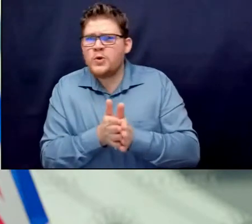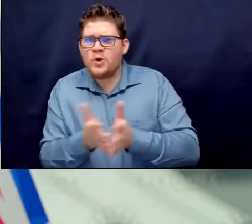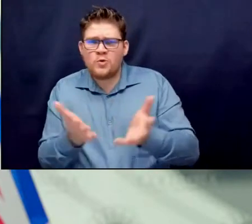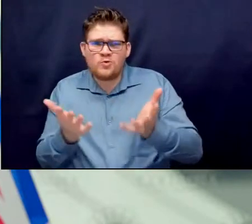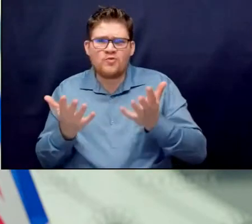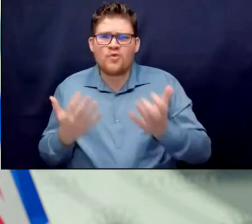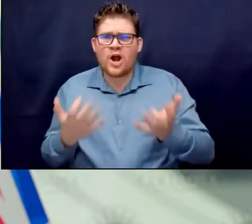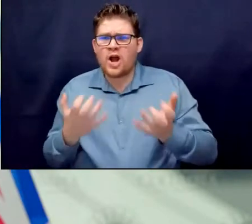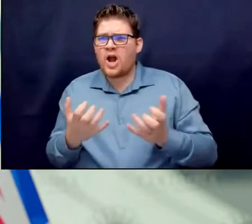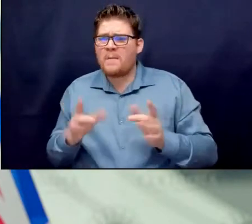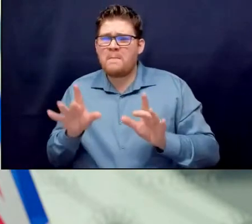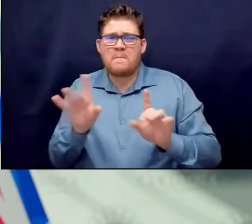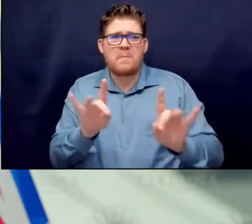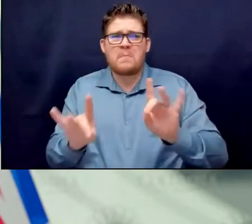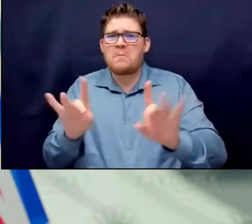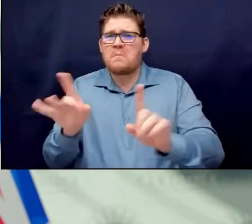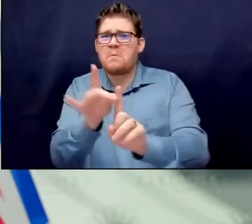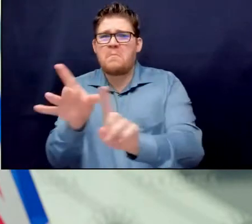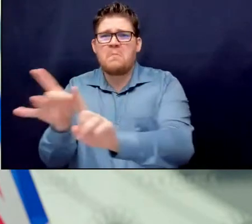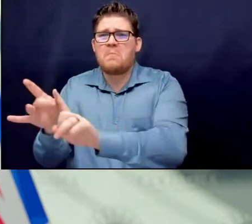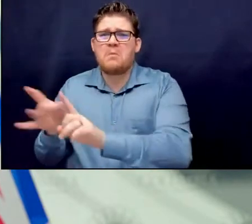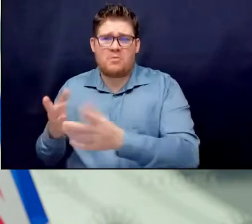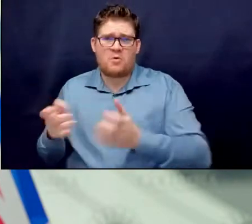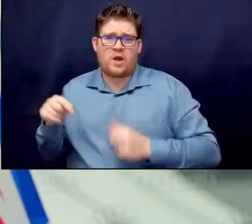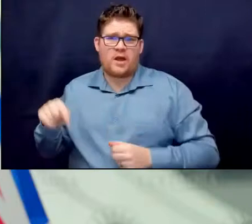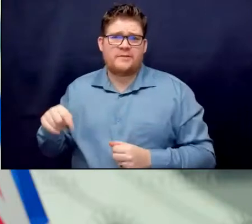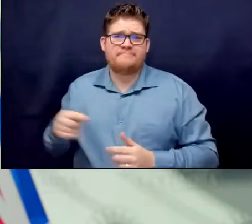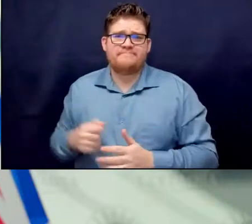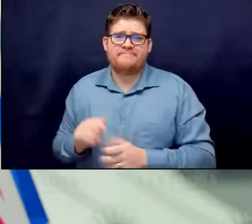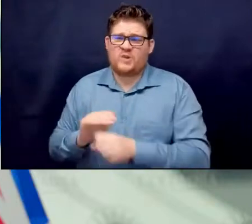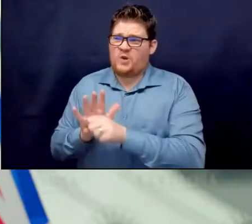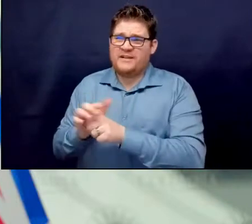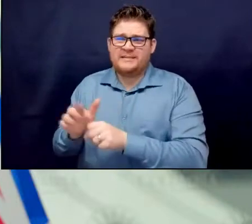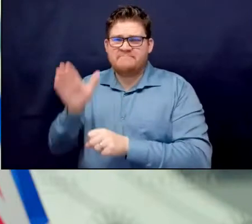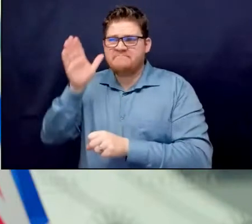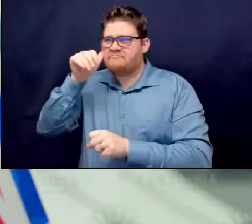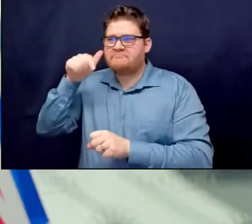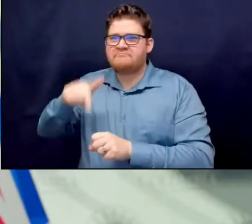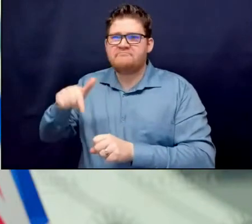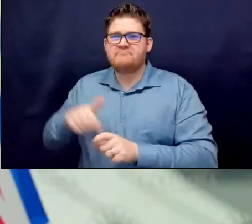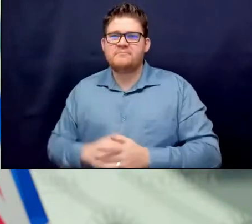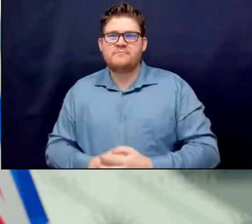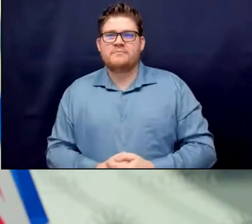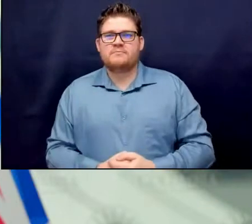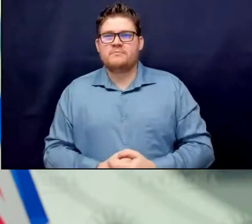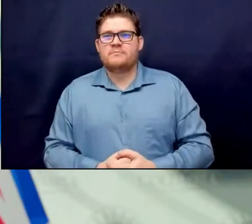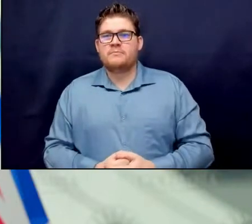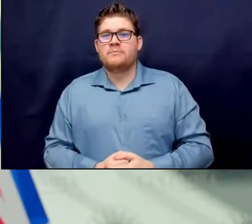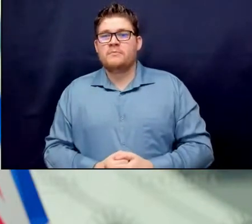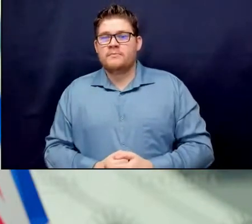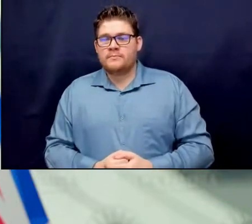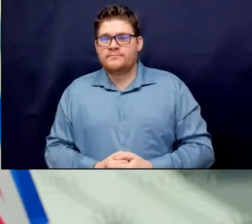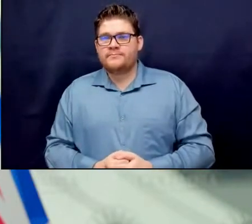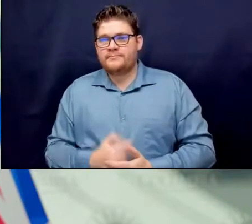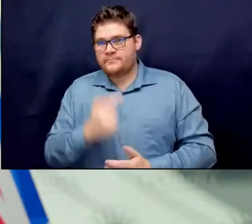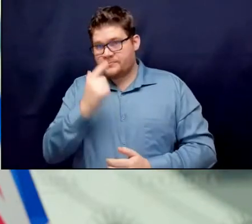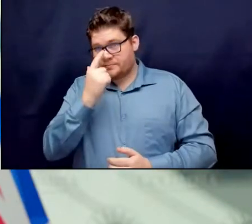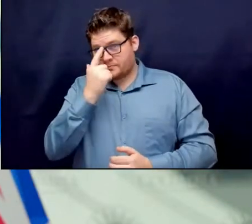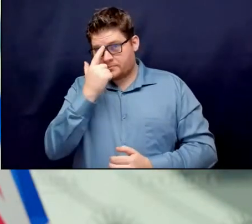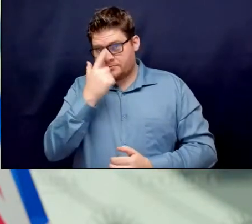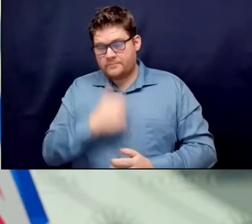lives to transmit. And how we respond to it reflects who we are as well, and what we care about together. And I think the people of